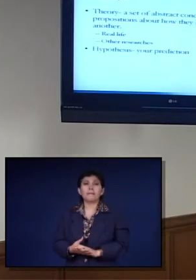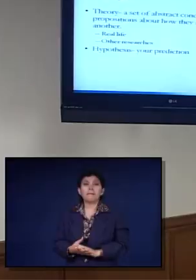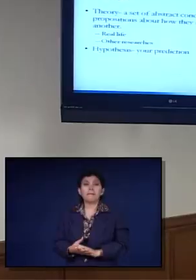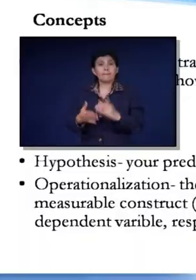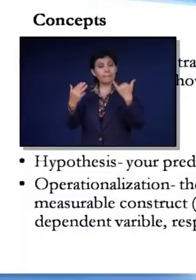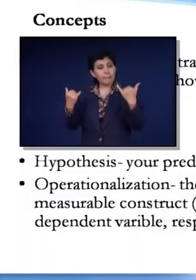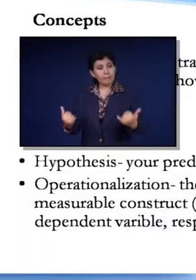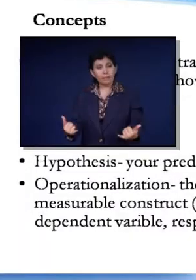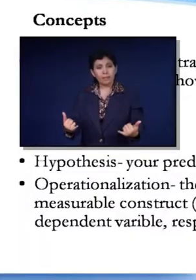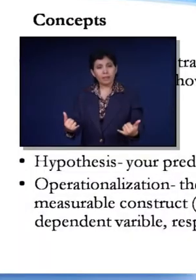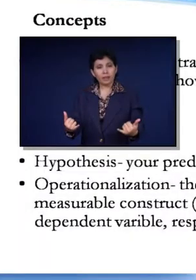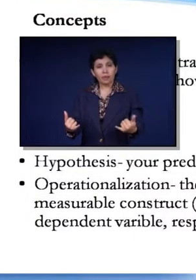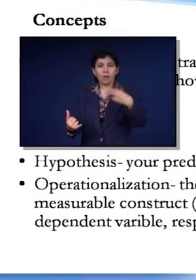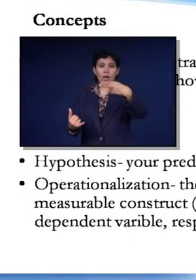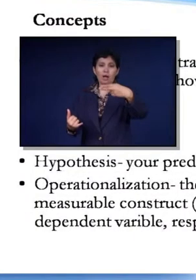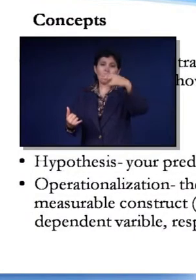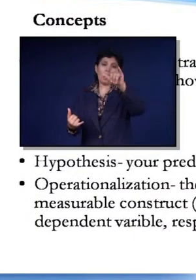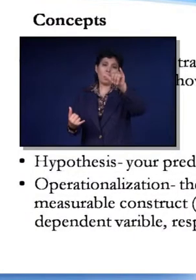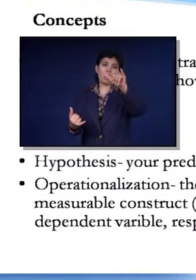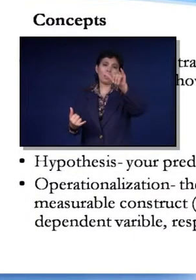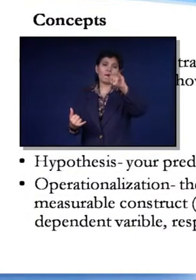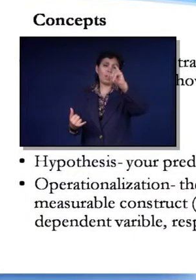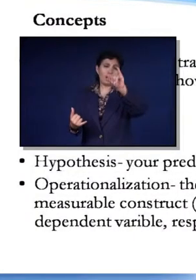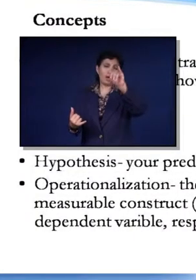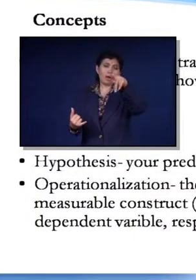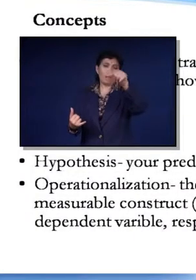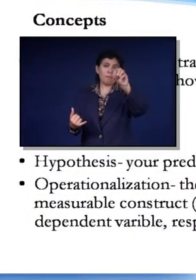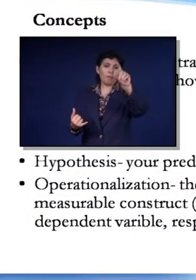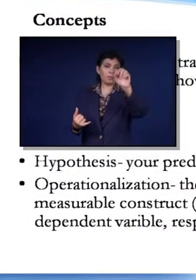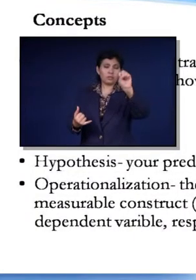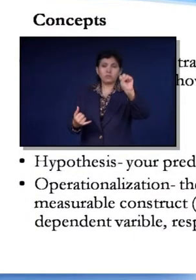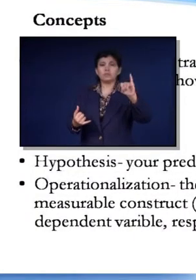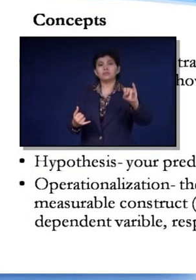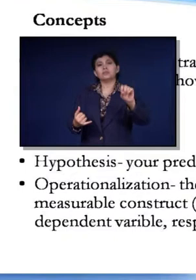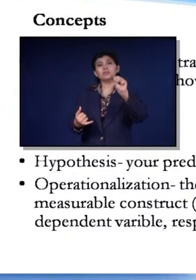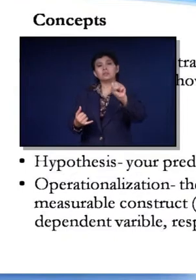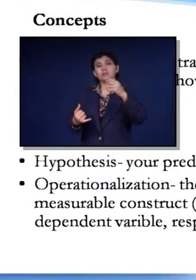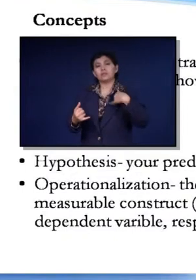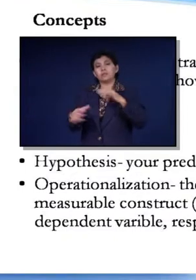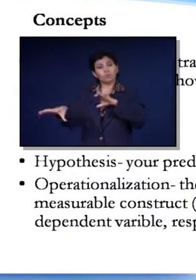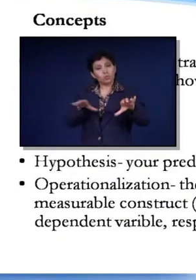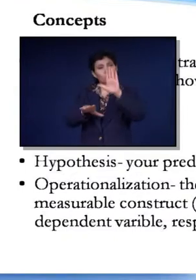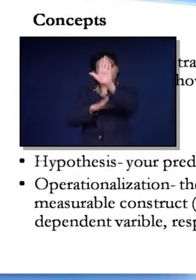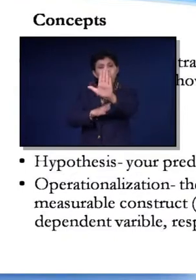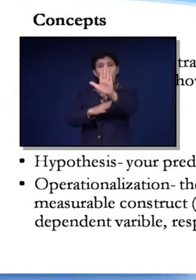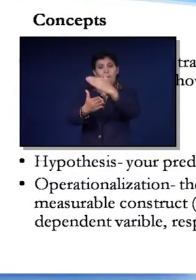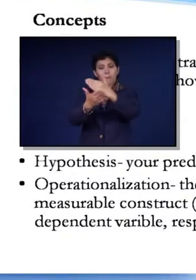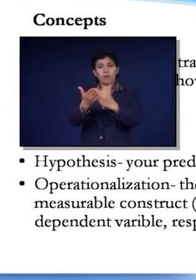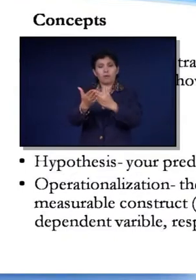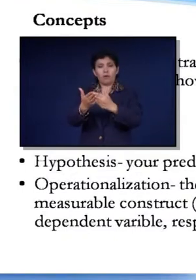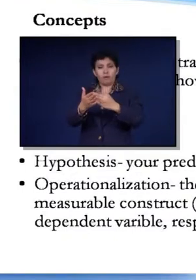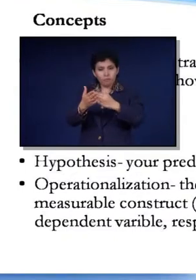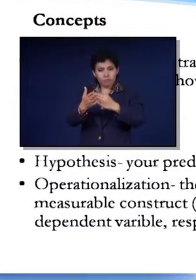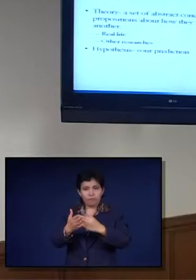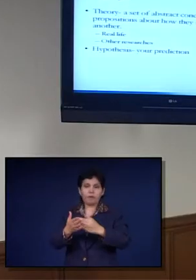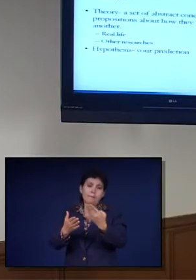Now, hypothesis, it means your prediction. So based on your theory, you do your hypothesis. You might